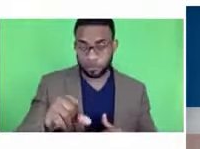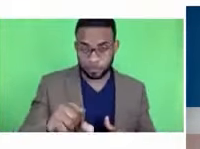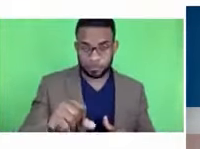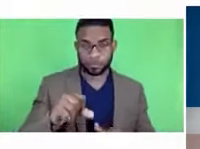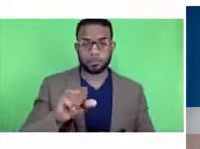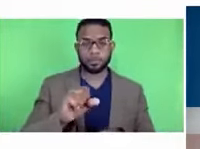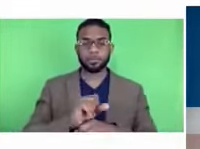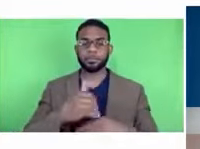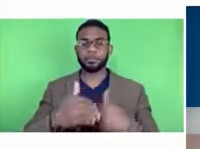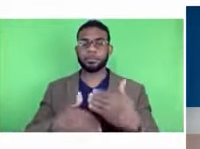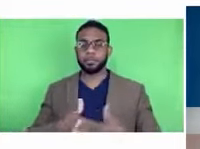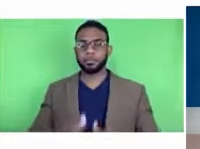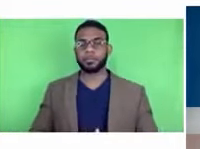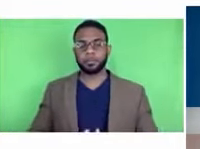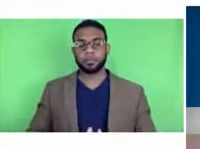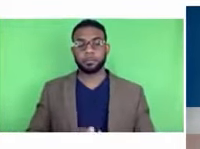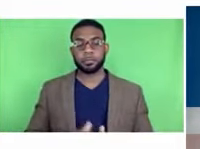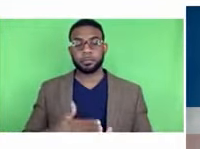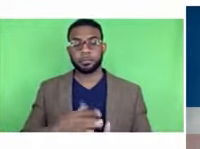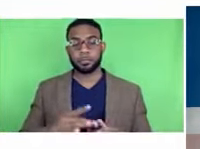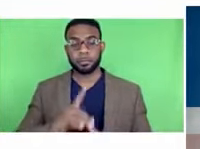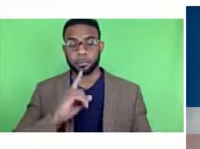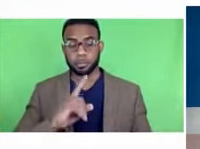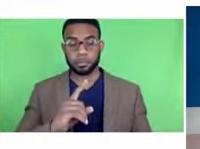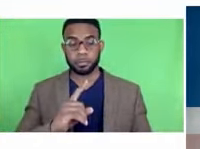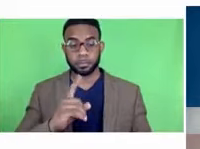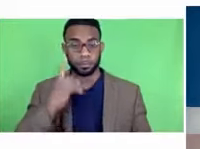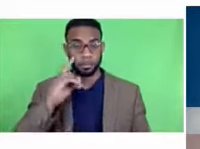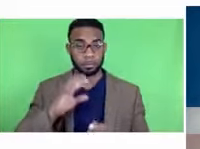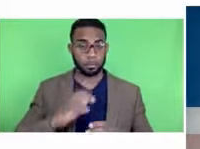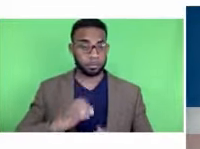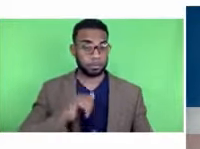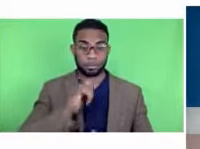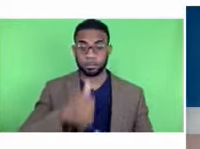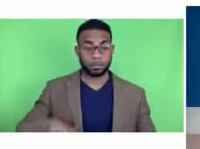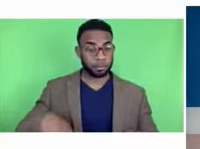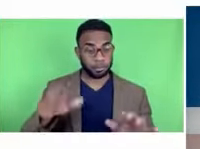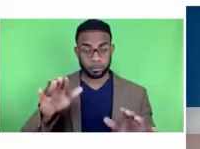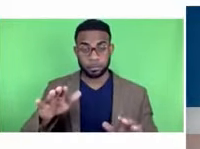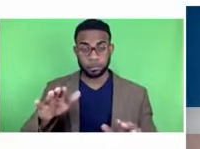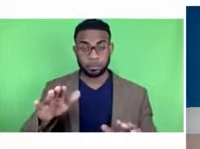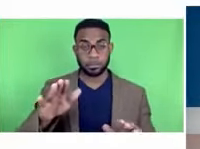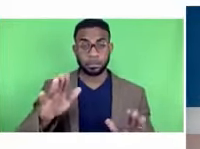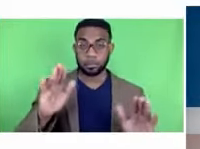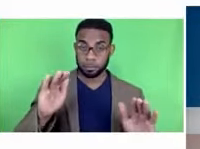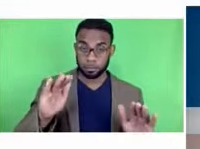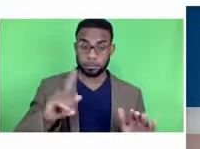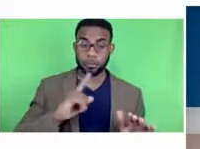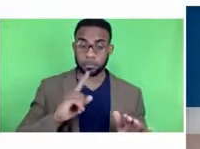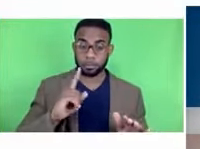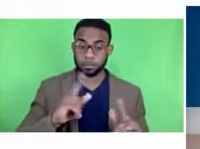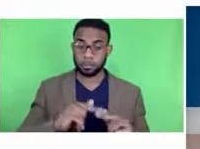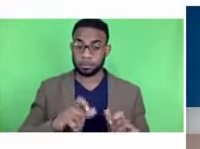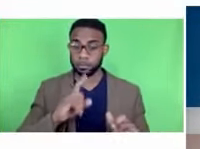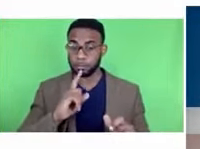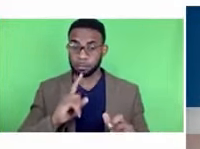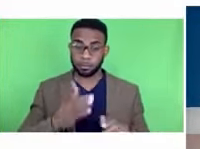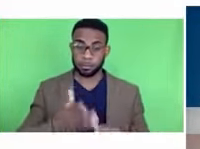progress, you know, but my message is, you know, for the clients not to give up. There is hope. Things are getting